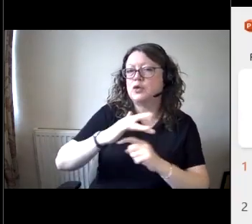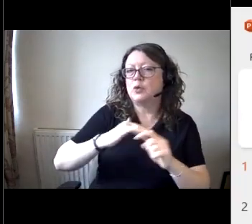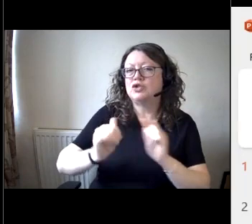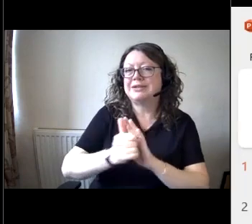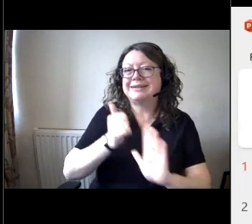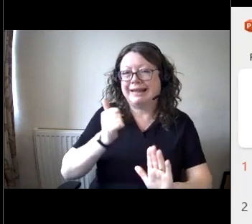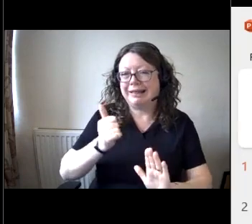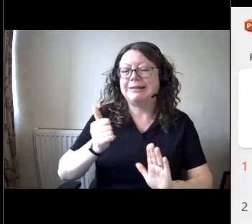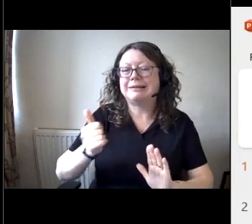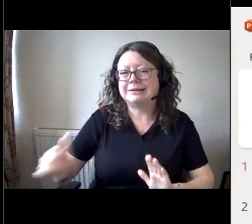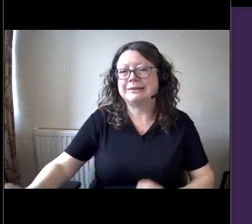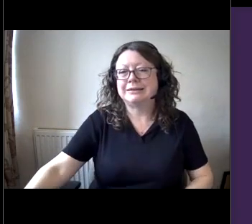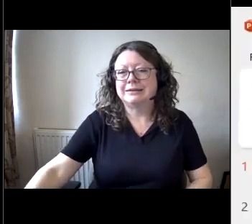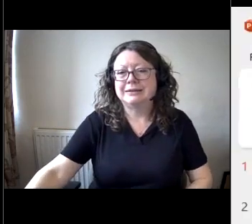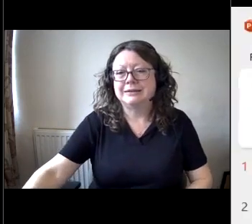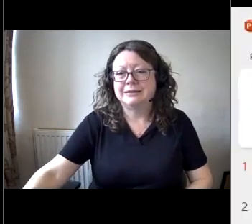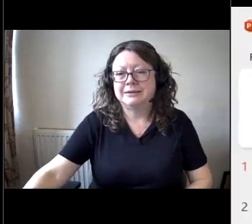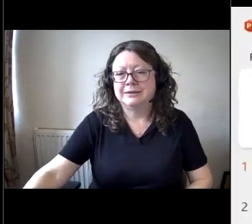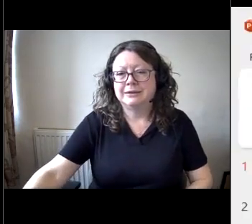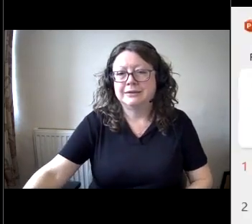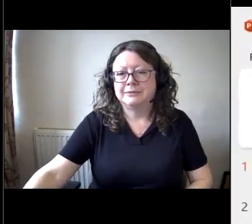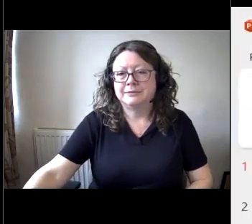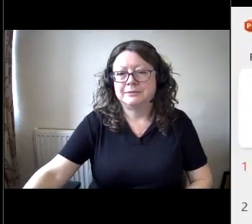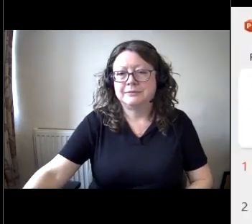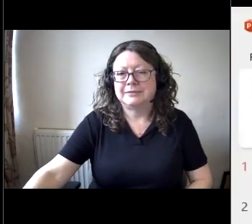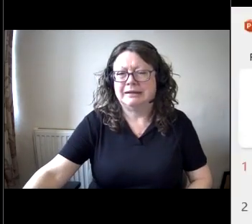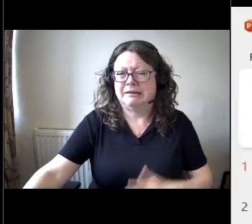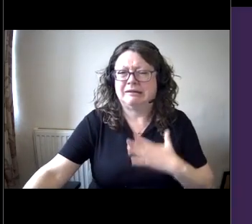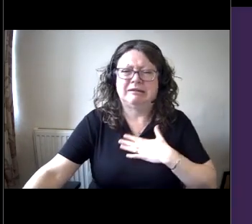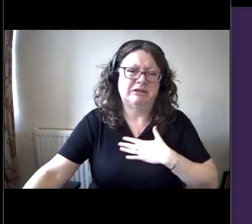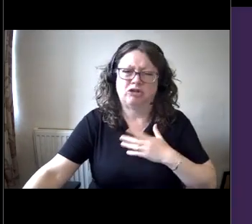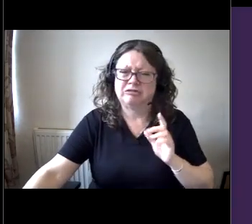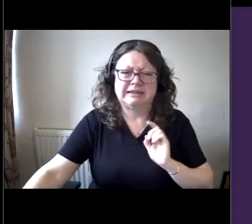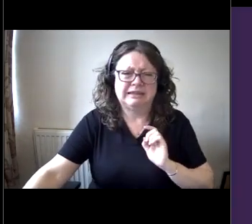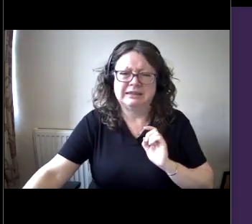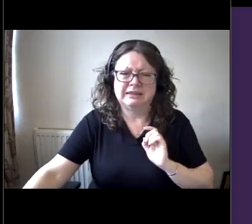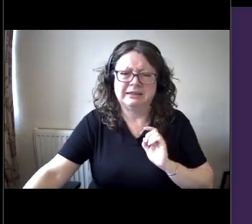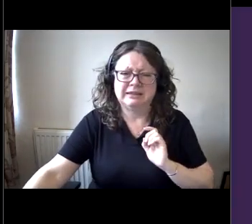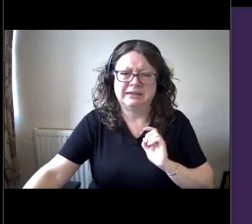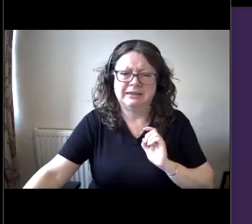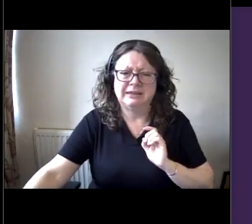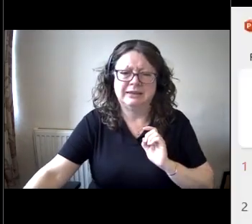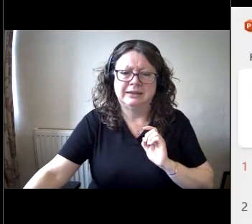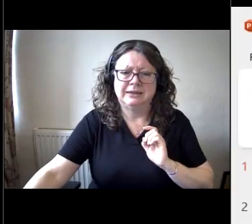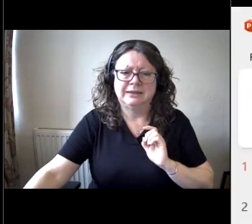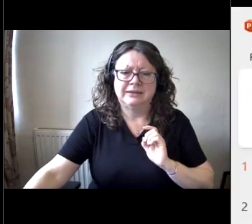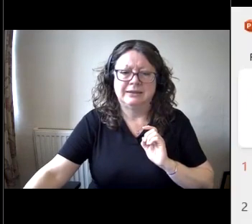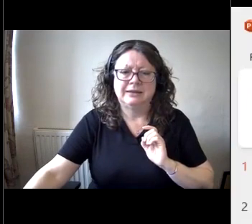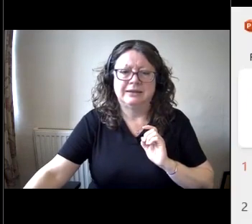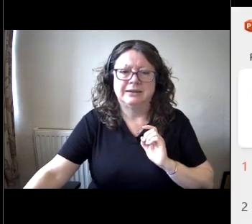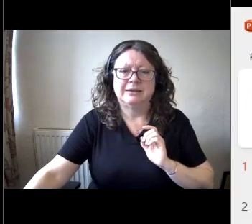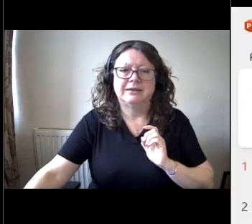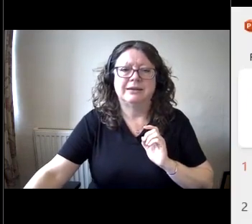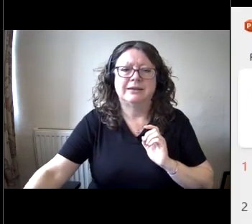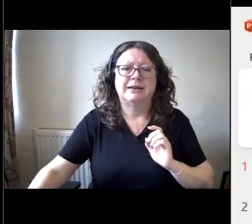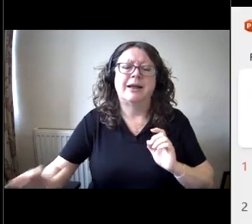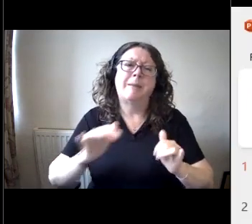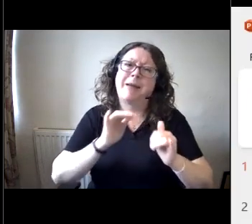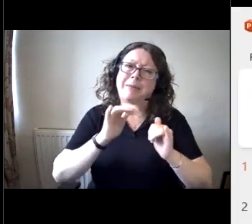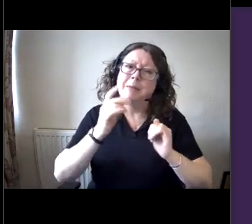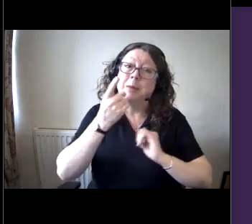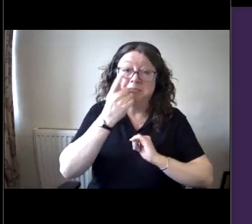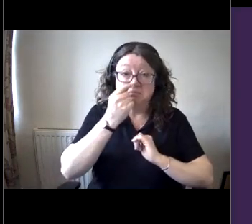Yeah, we might have called this social skills in the past. I'm so sorry, my presentation's gone a little bit funny. There we go. We might have called this social skills in the